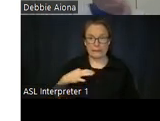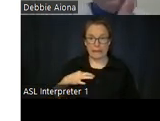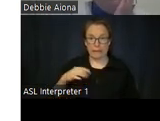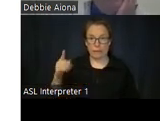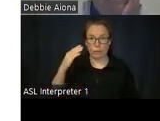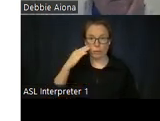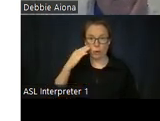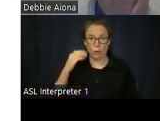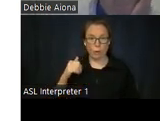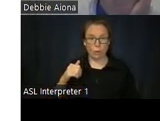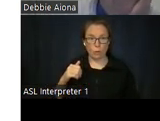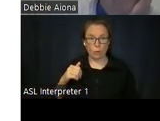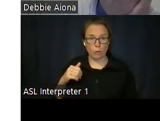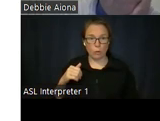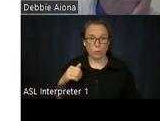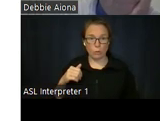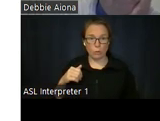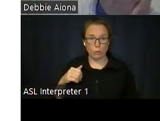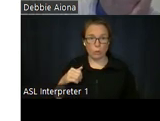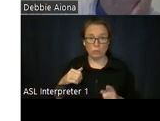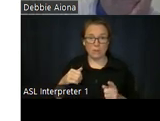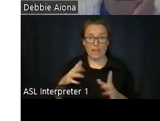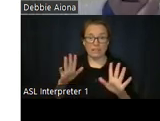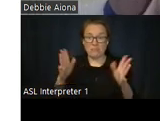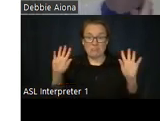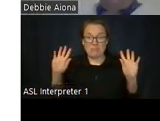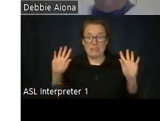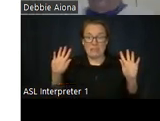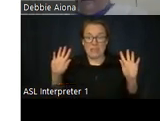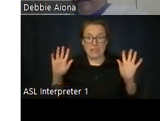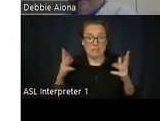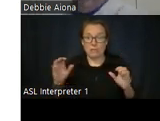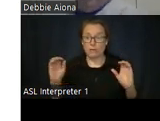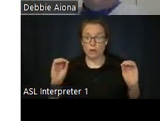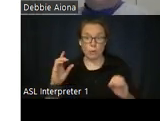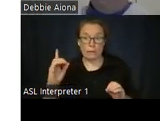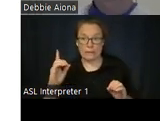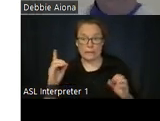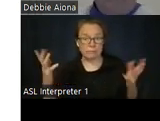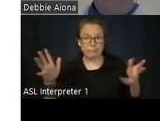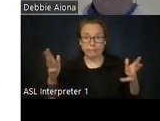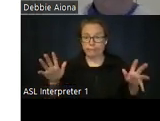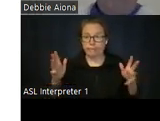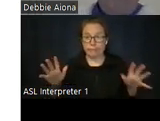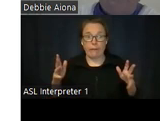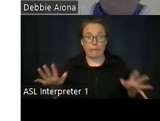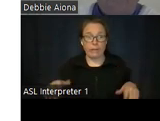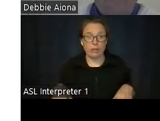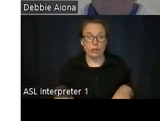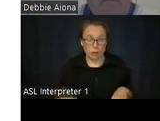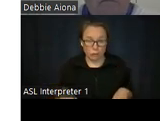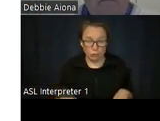Neither C1 nor D, that is actually the end of the document. There is track changes section here to just explain in the interest